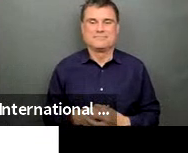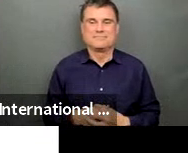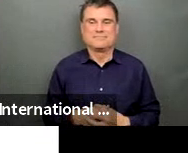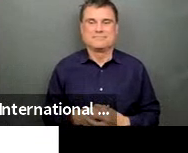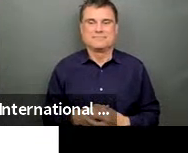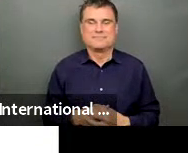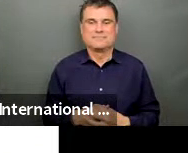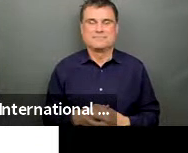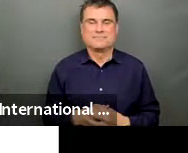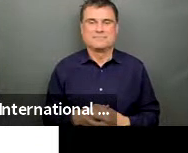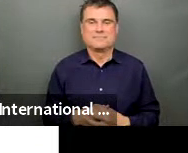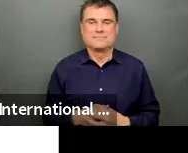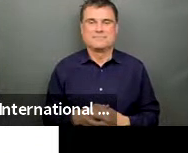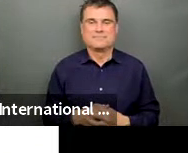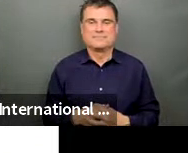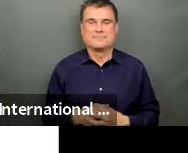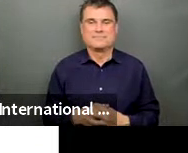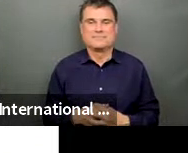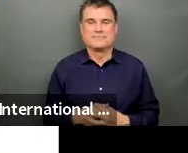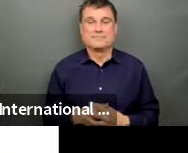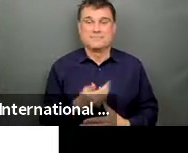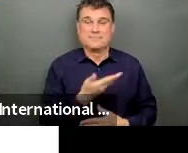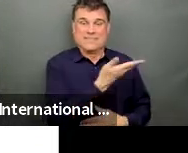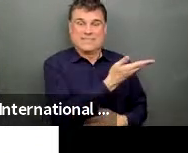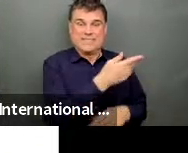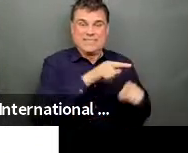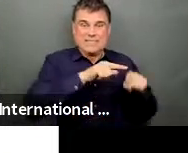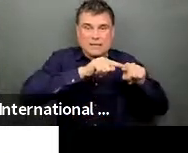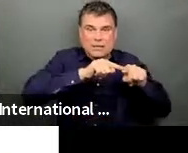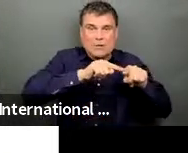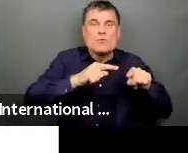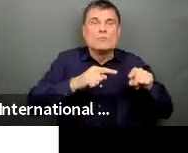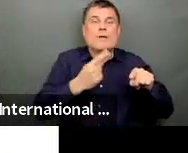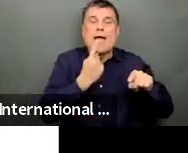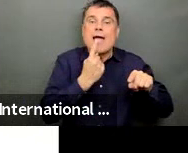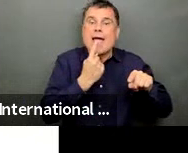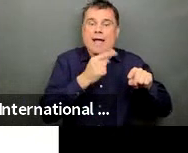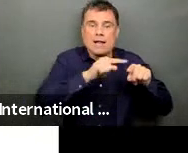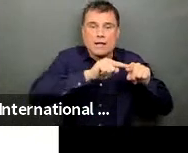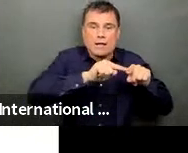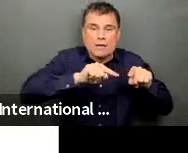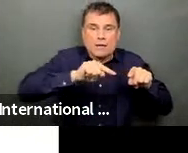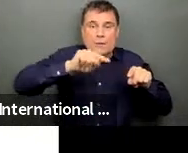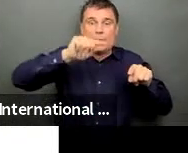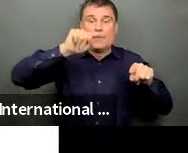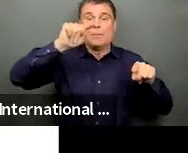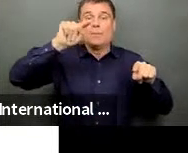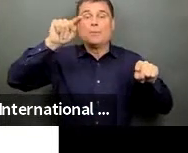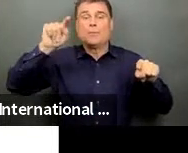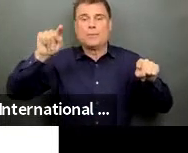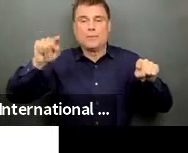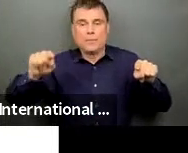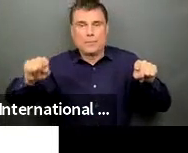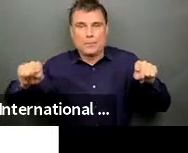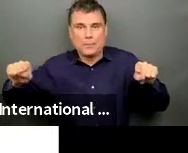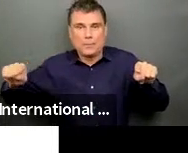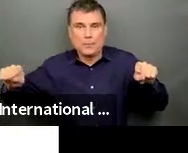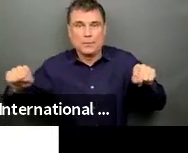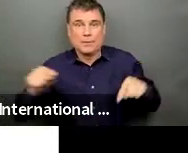The bell shape on the top right is the transitional model for the sex ratio at